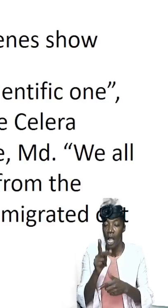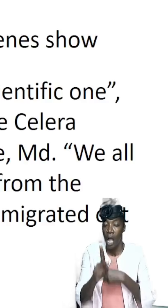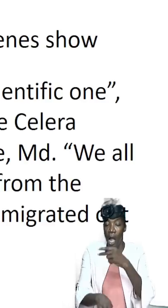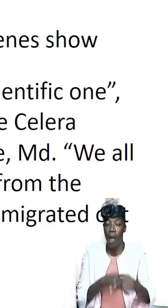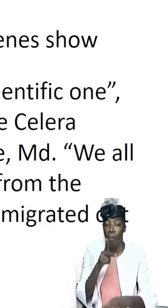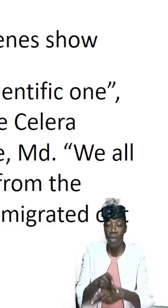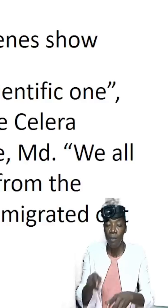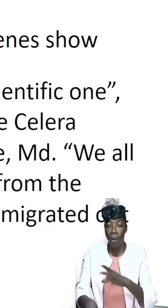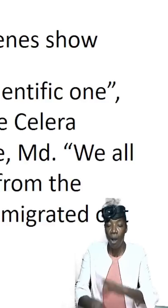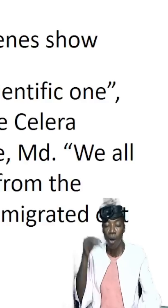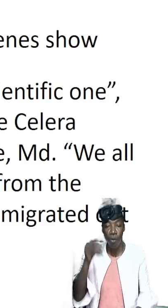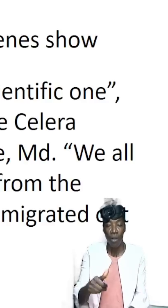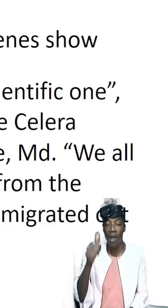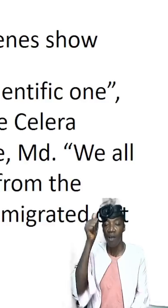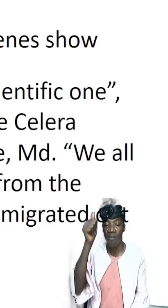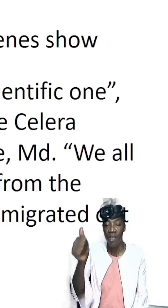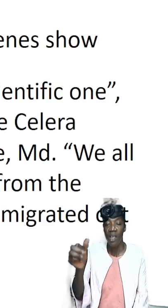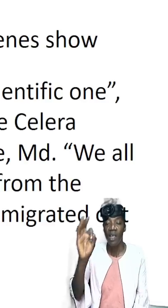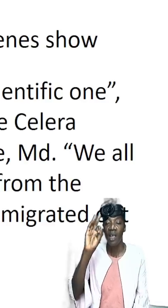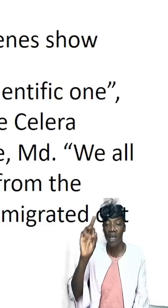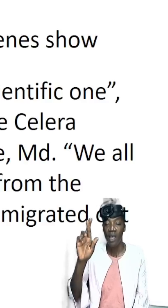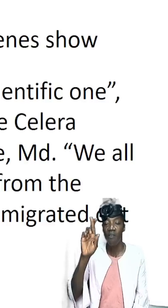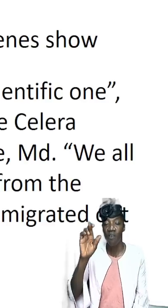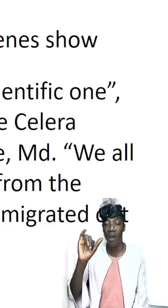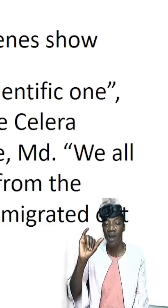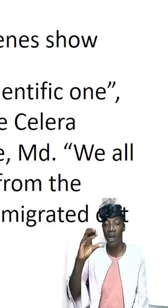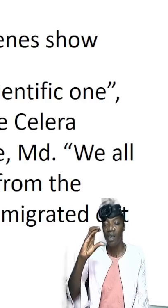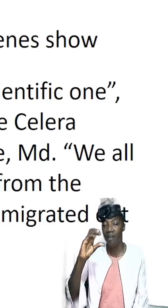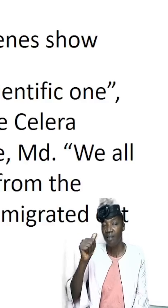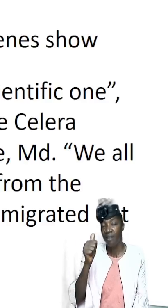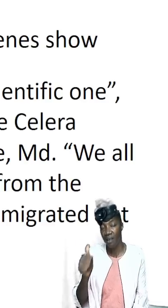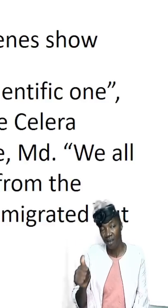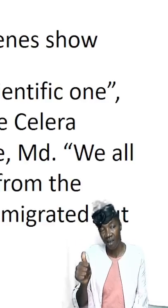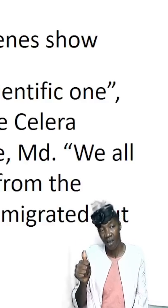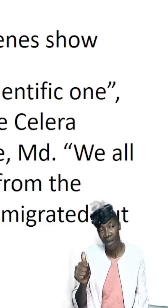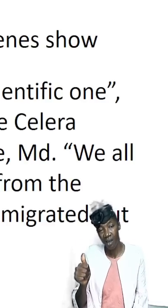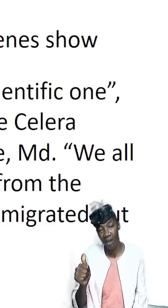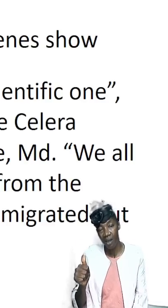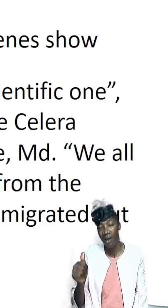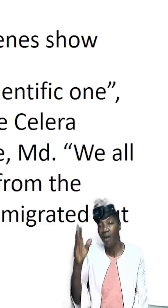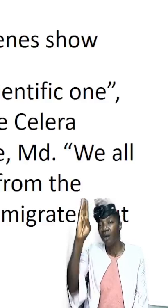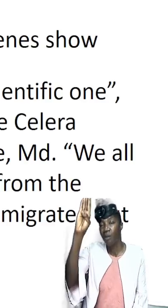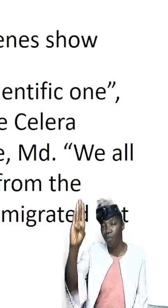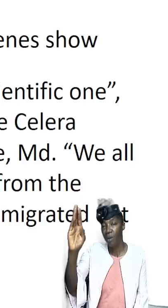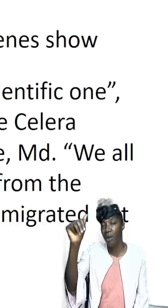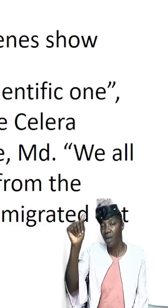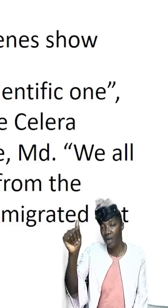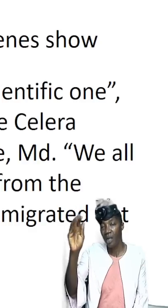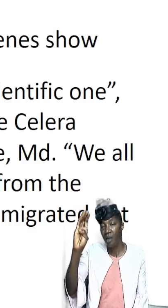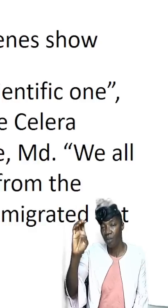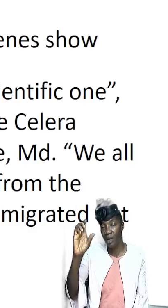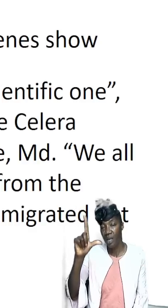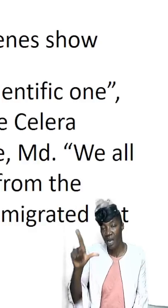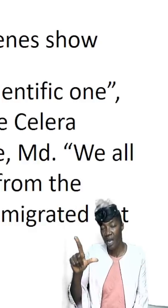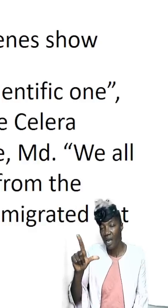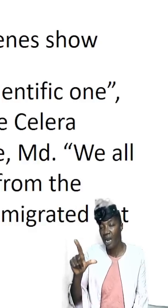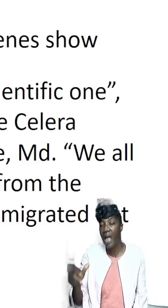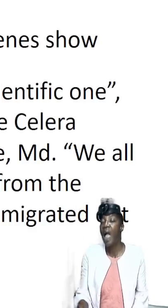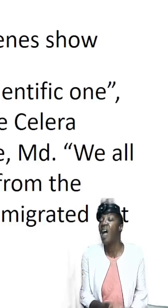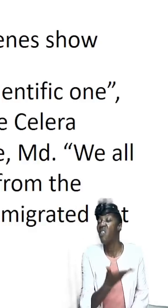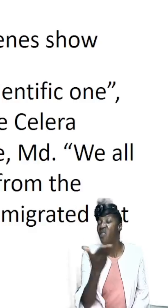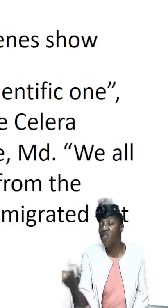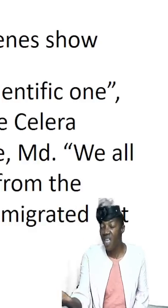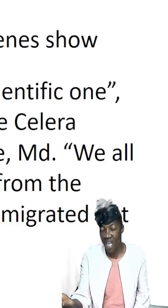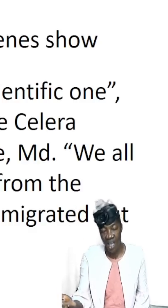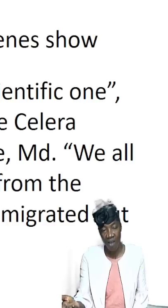sisters, Babel is over there in Africa. It was